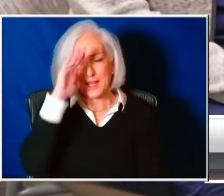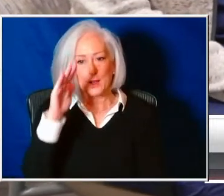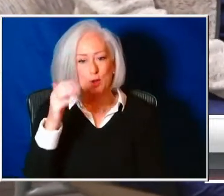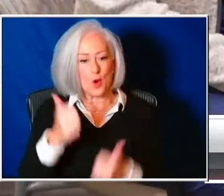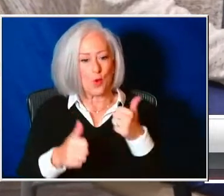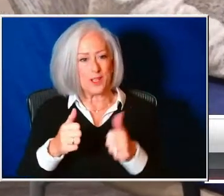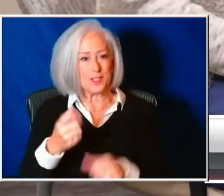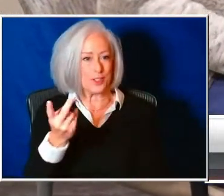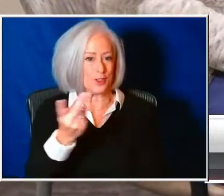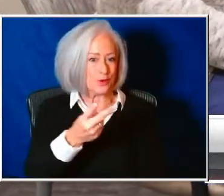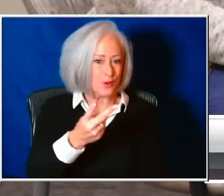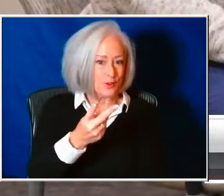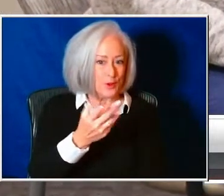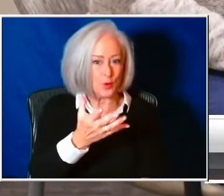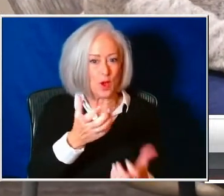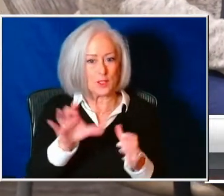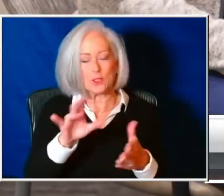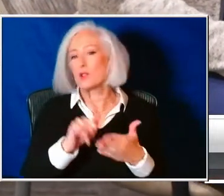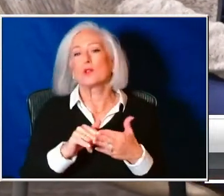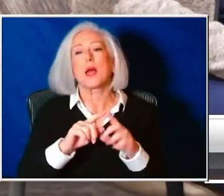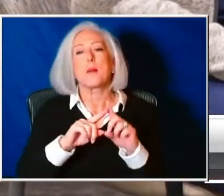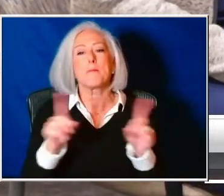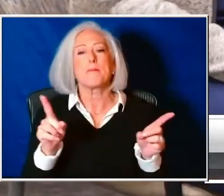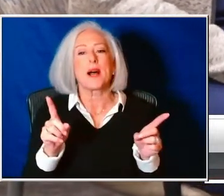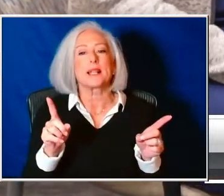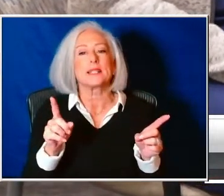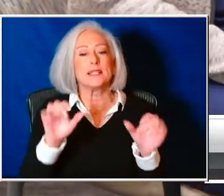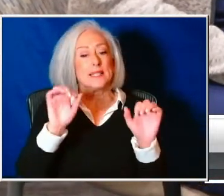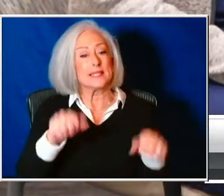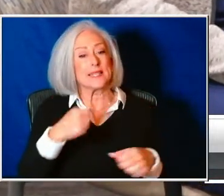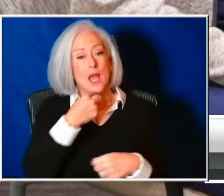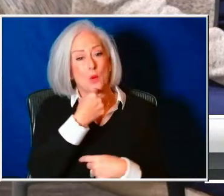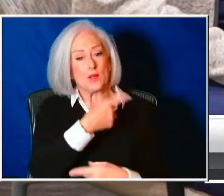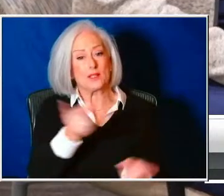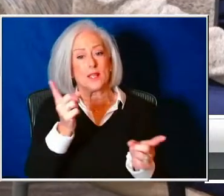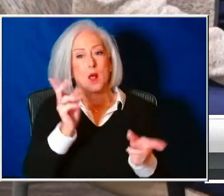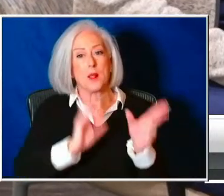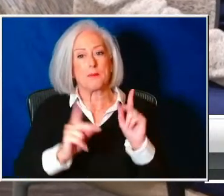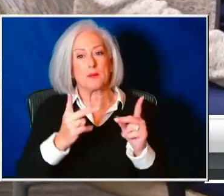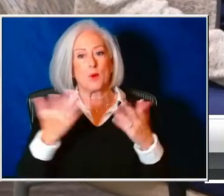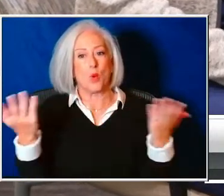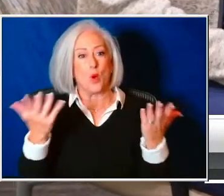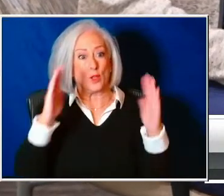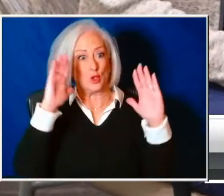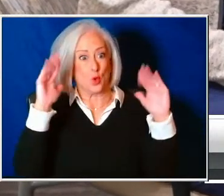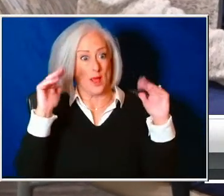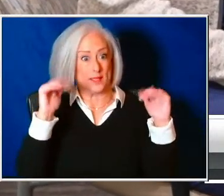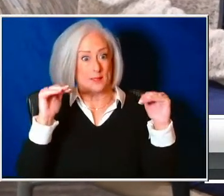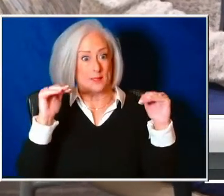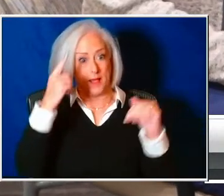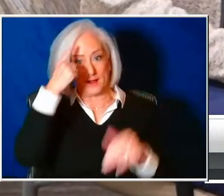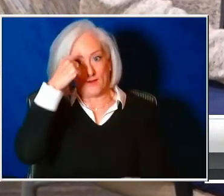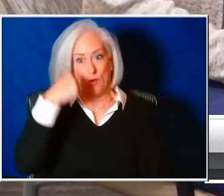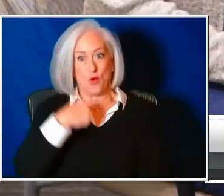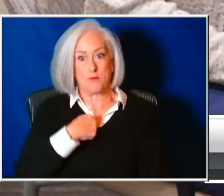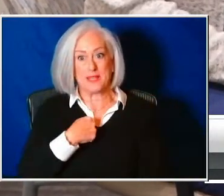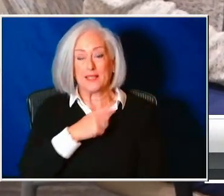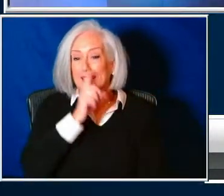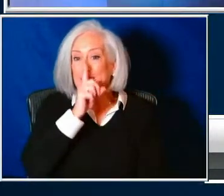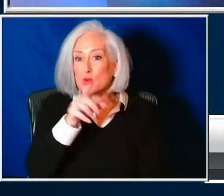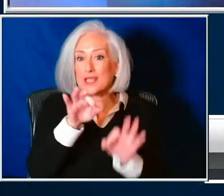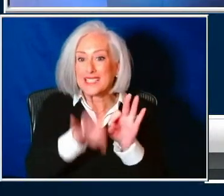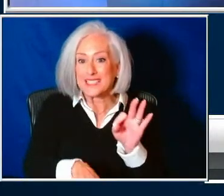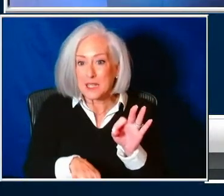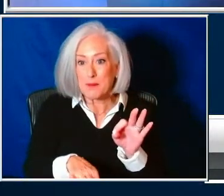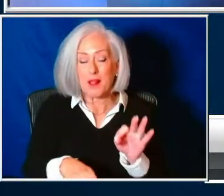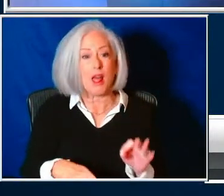or back in the studio, but maybe we just tell people what to expect, what's going to happen next to me. Because it's really simple and it's really affordable, which